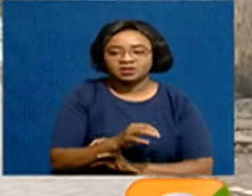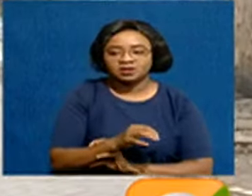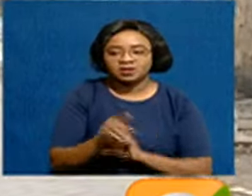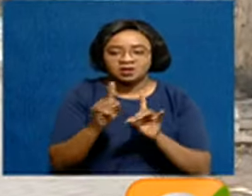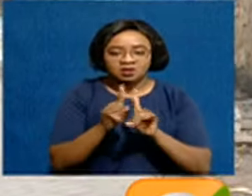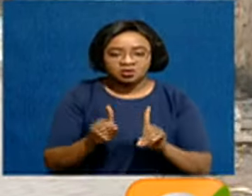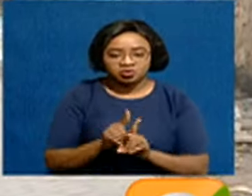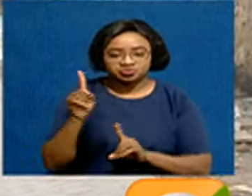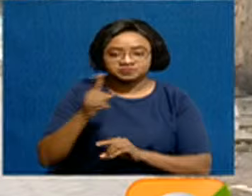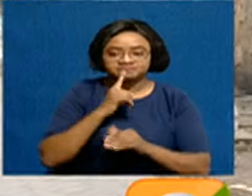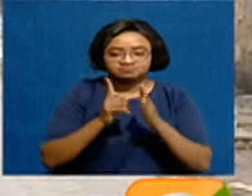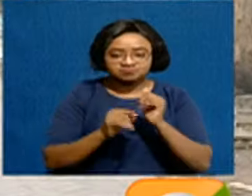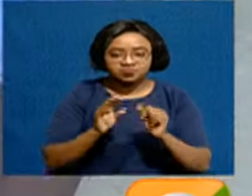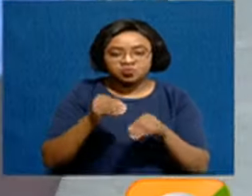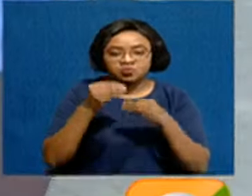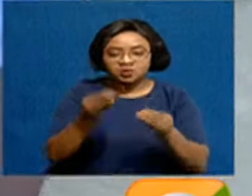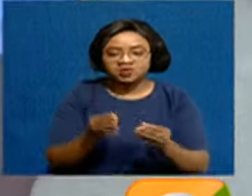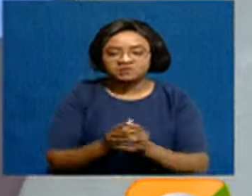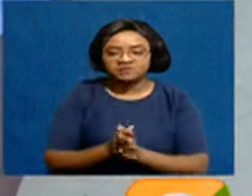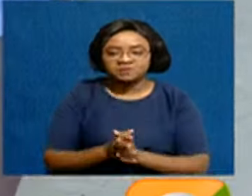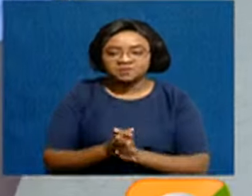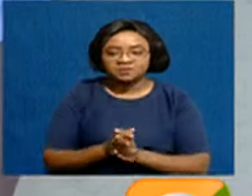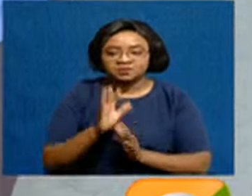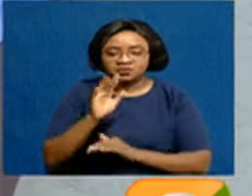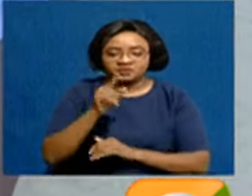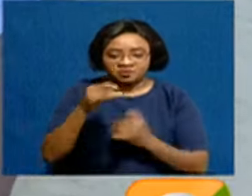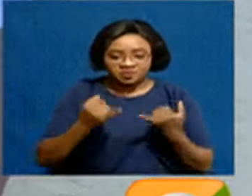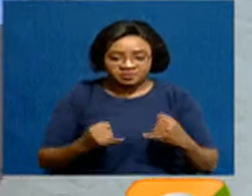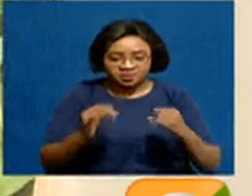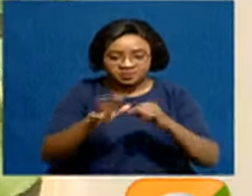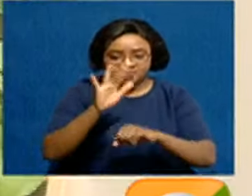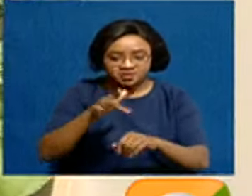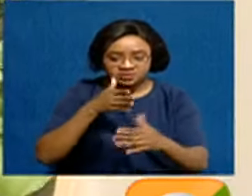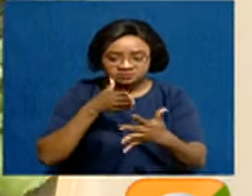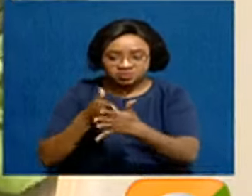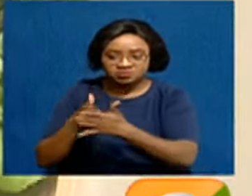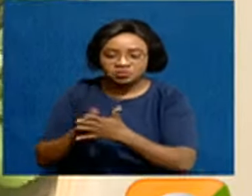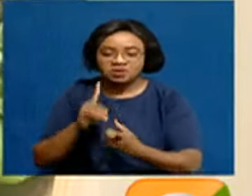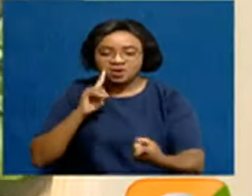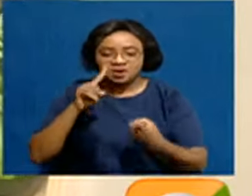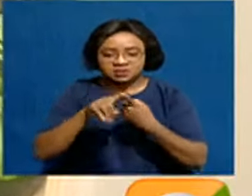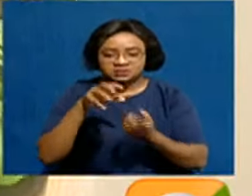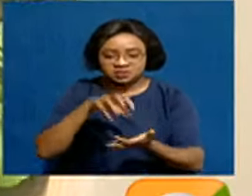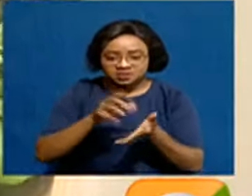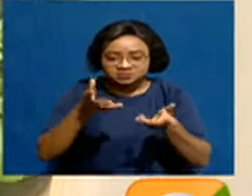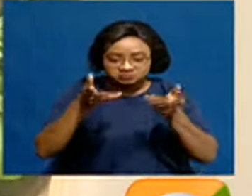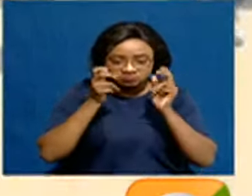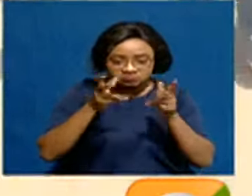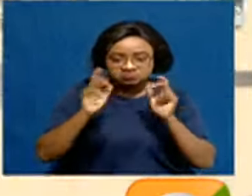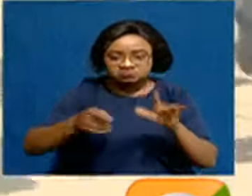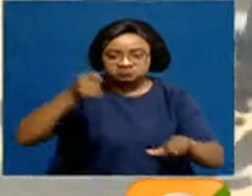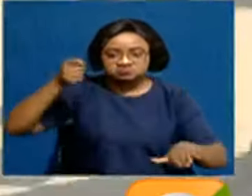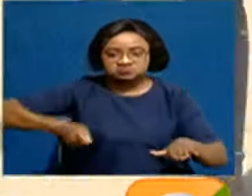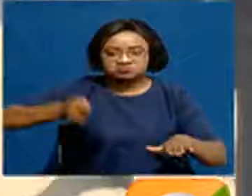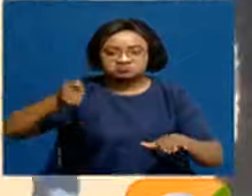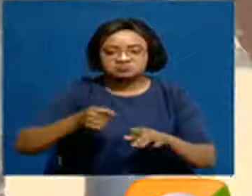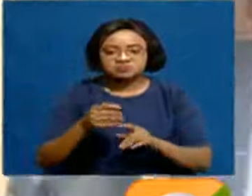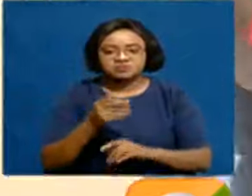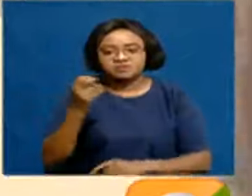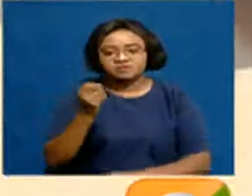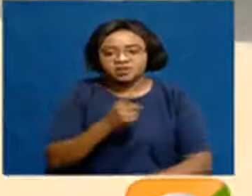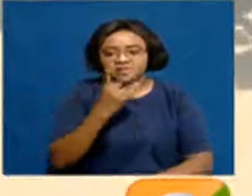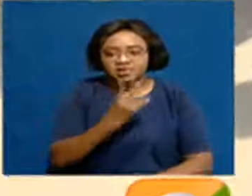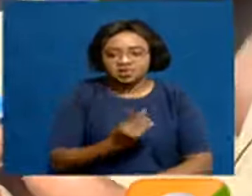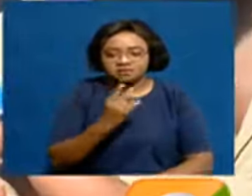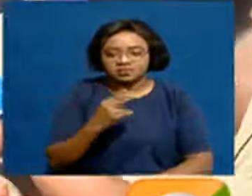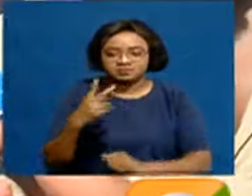issued a restraining order to the counties from effecting the ban on Muguka until the hearing and determination of the case on 8th of July.